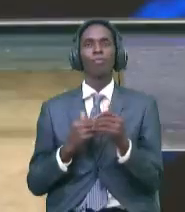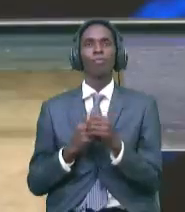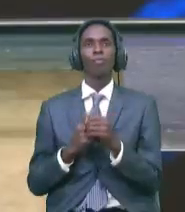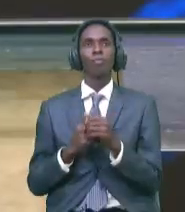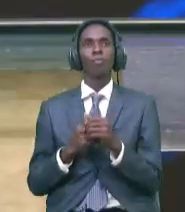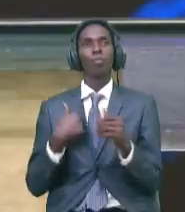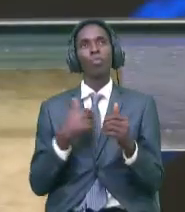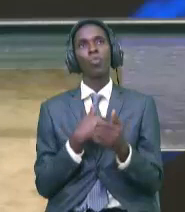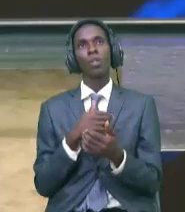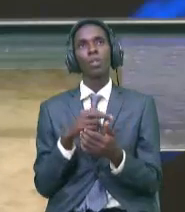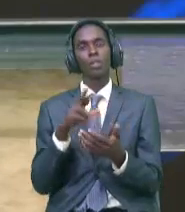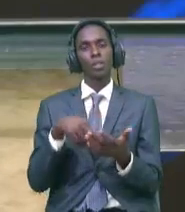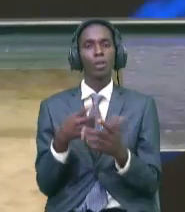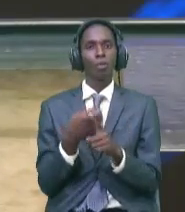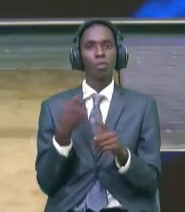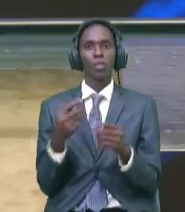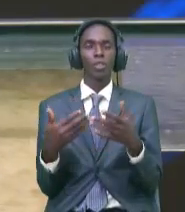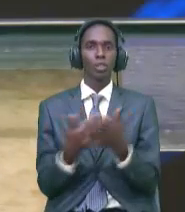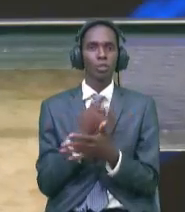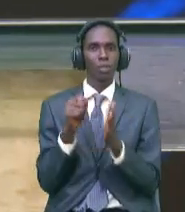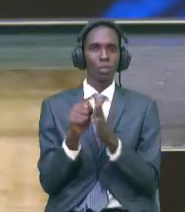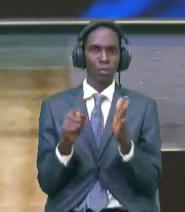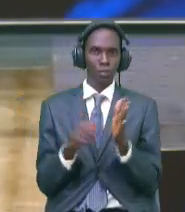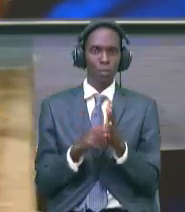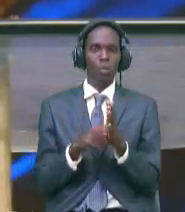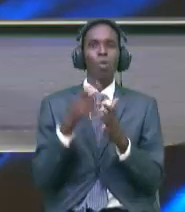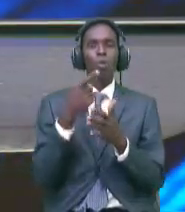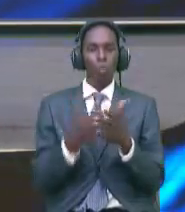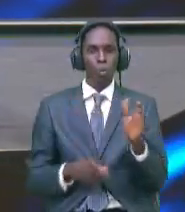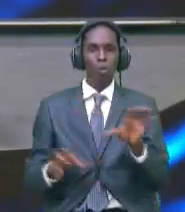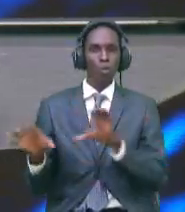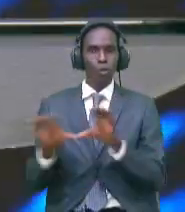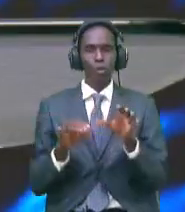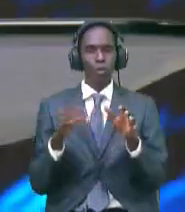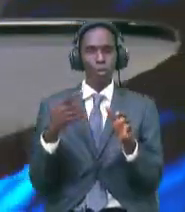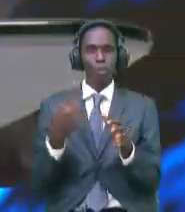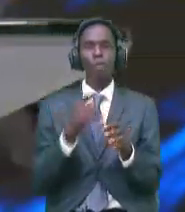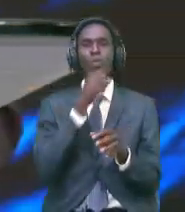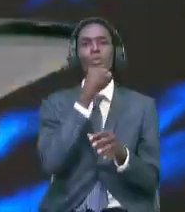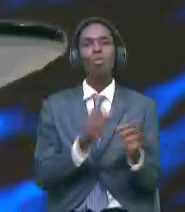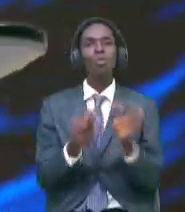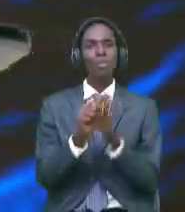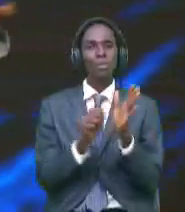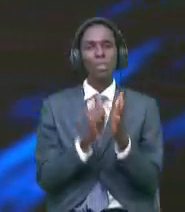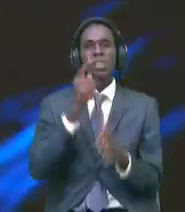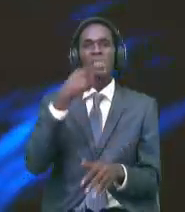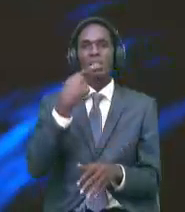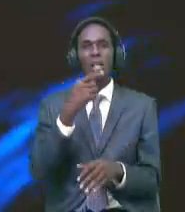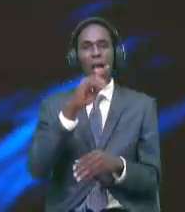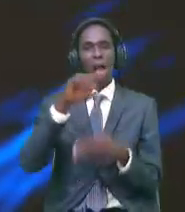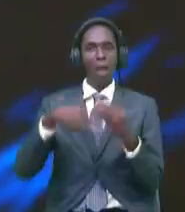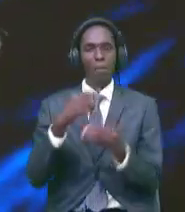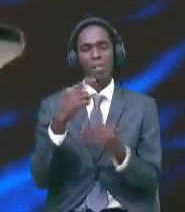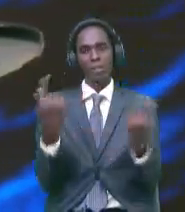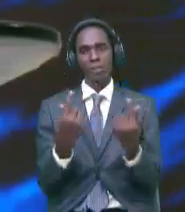from the New Testament. What does the Old Testament say about saints? Let's turn to the Old